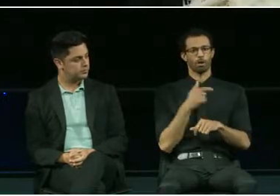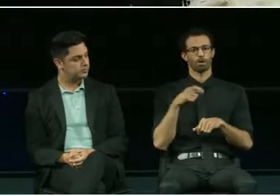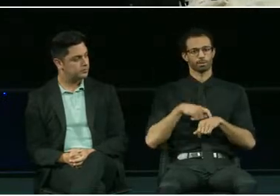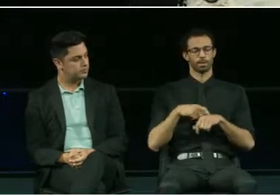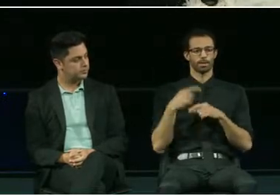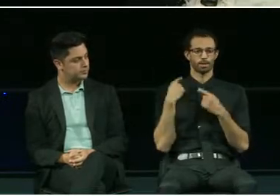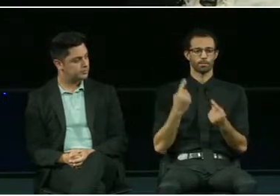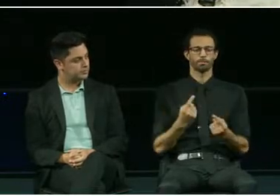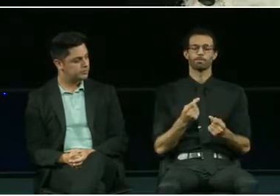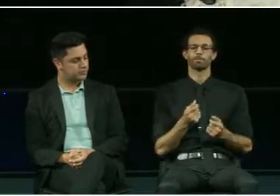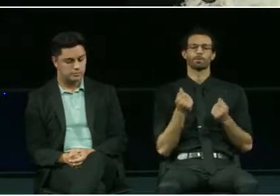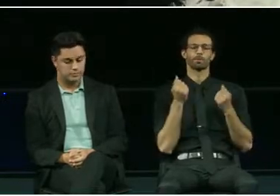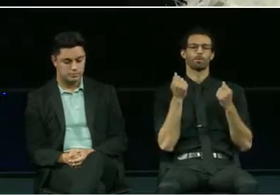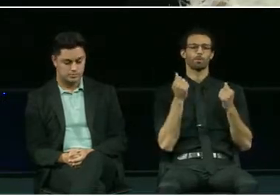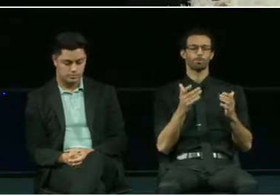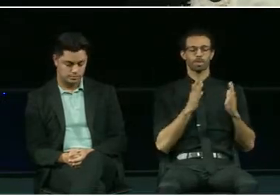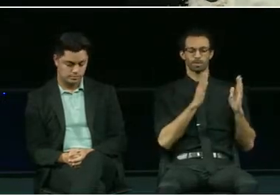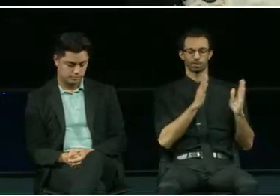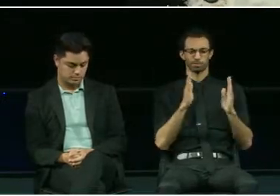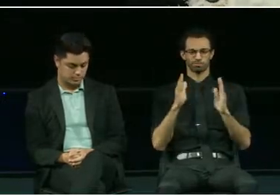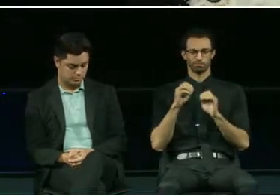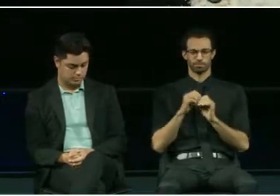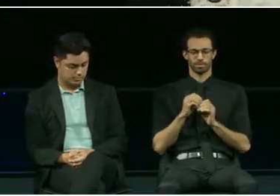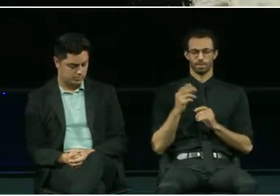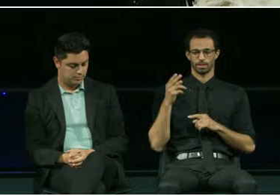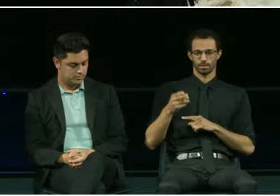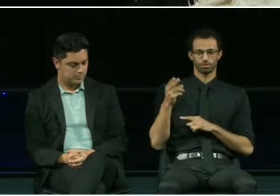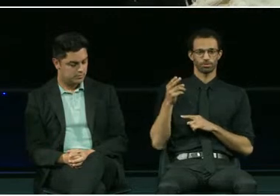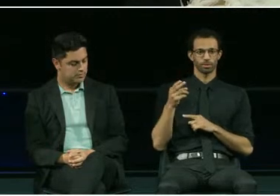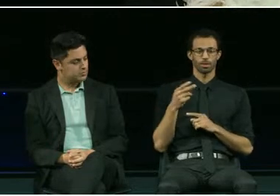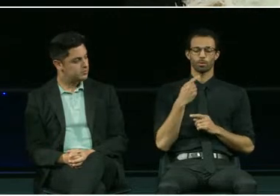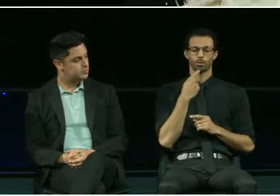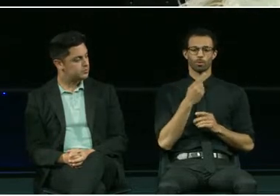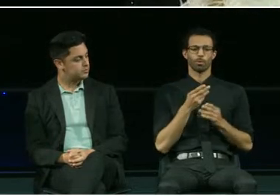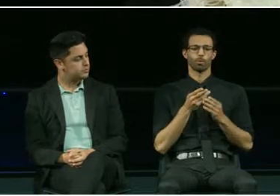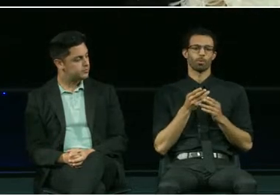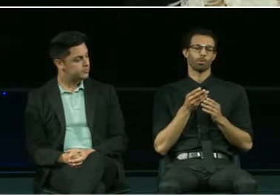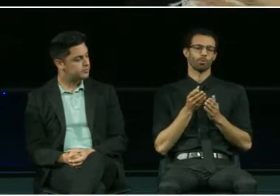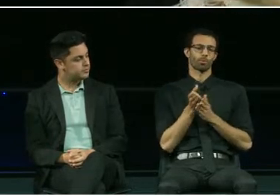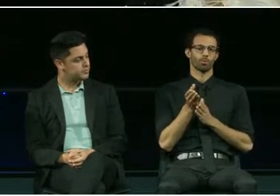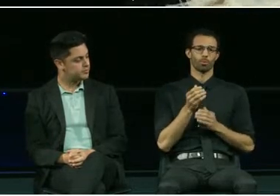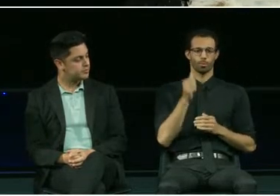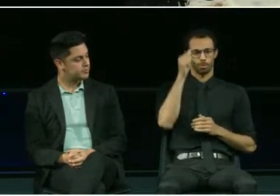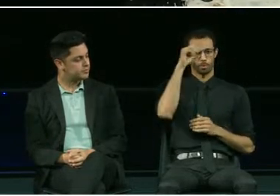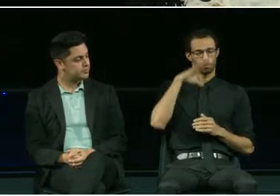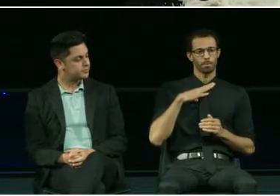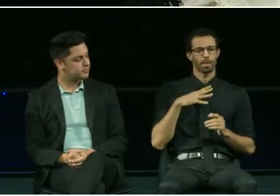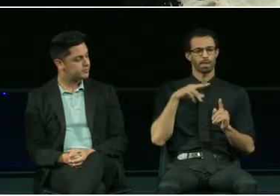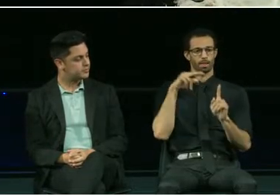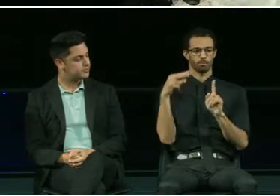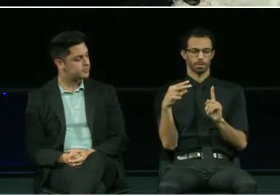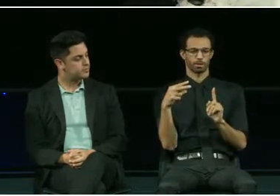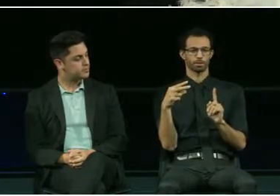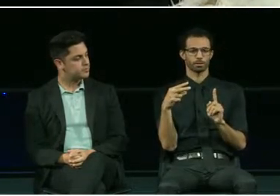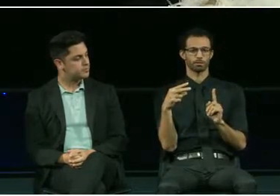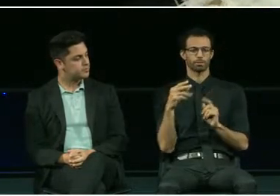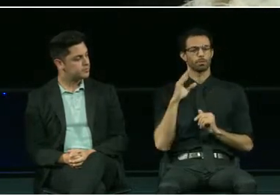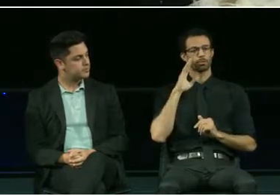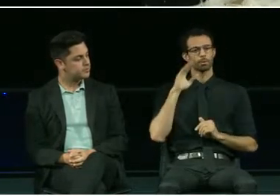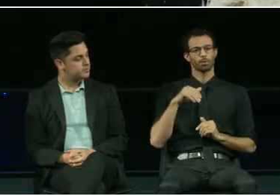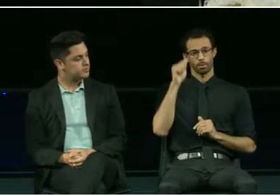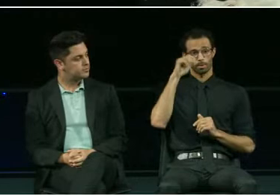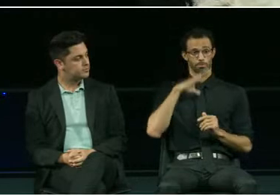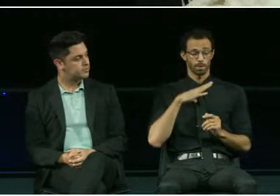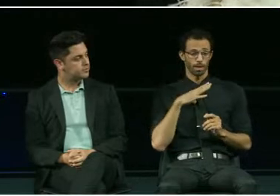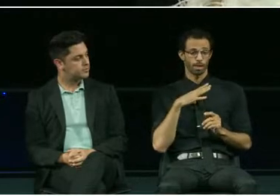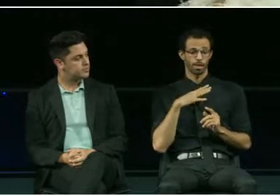so many chapters in our collective history that are told through a male lens, or we know the male